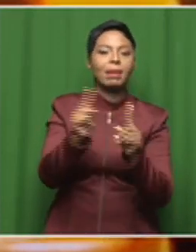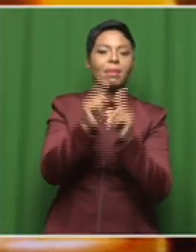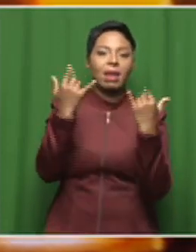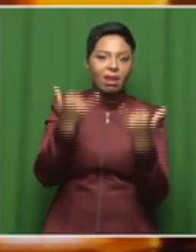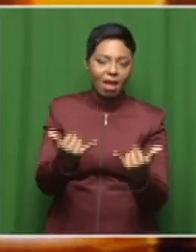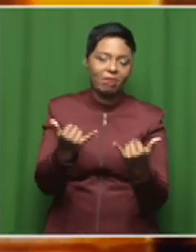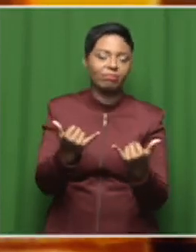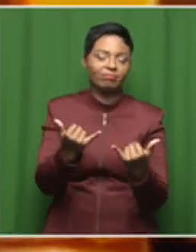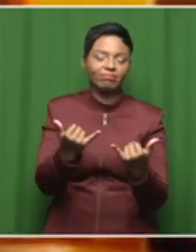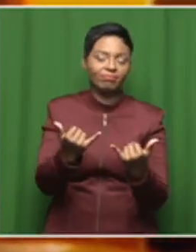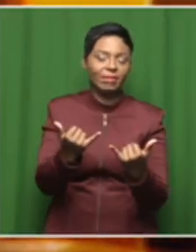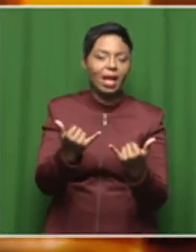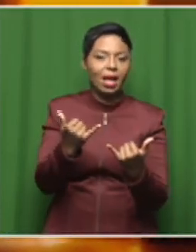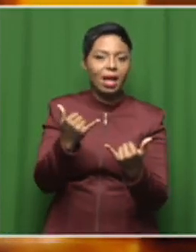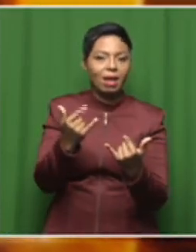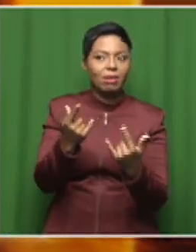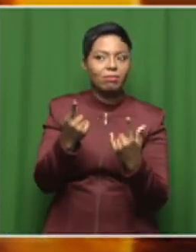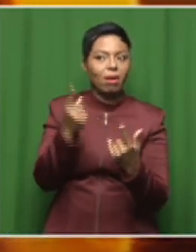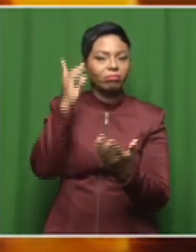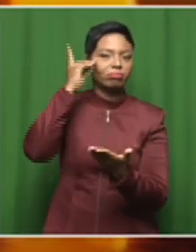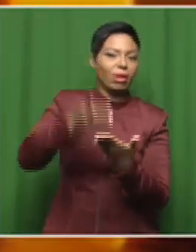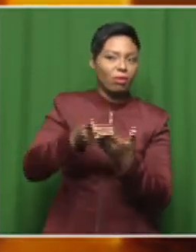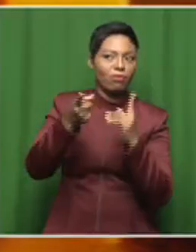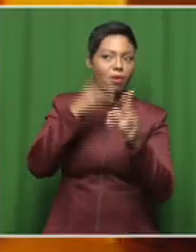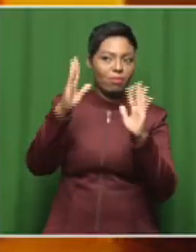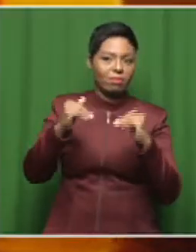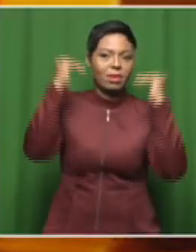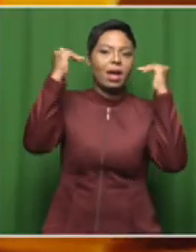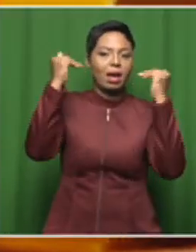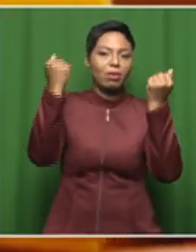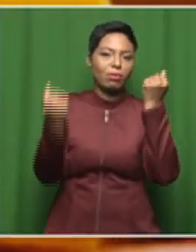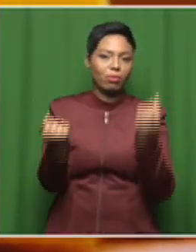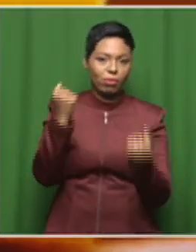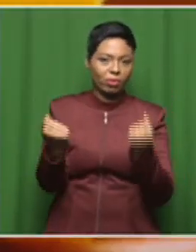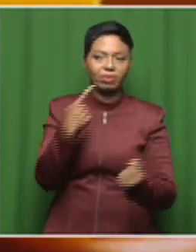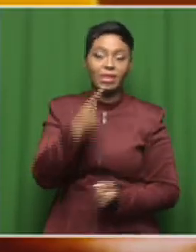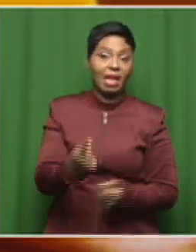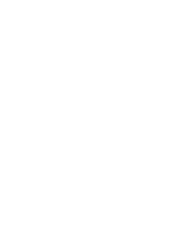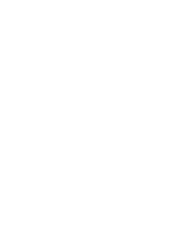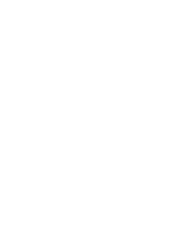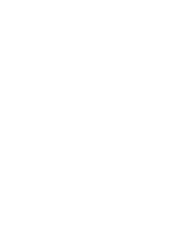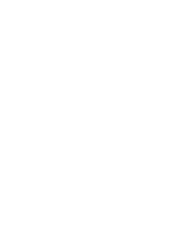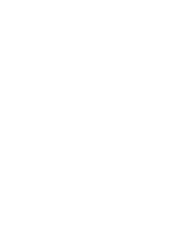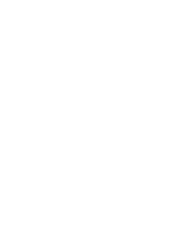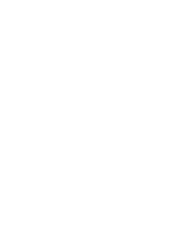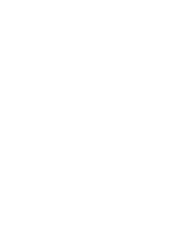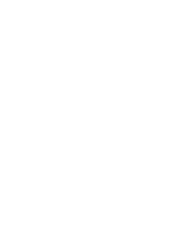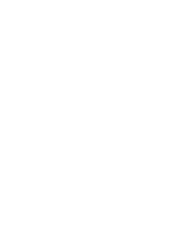of course, court ruling, of course, in the Western Cape High Court that will not go ahead.